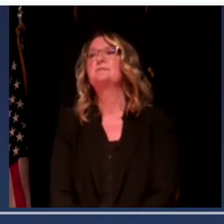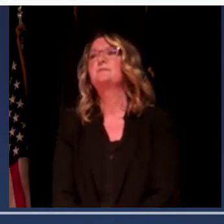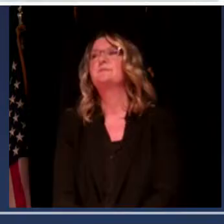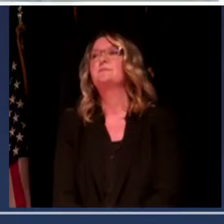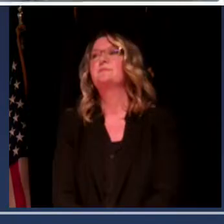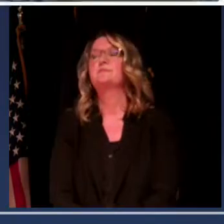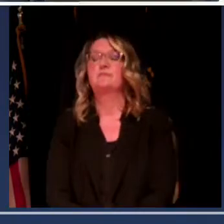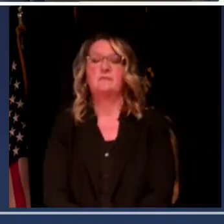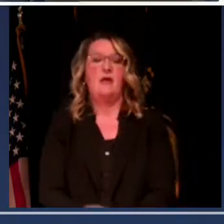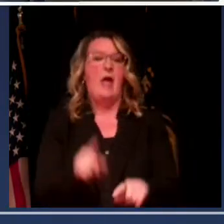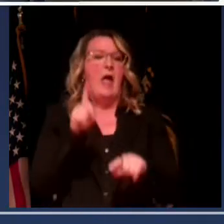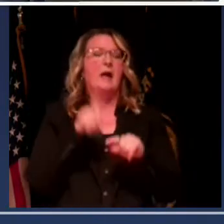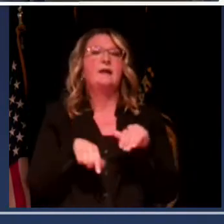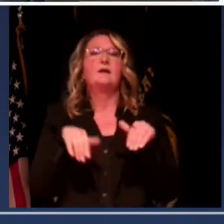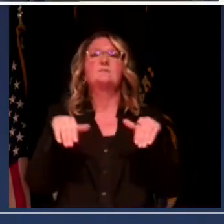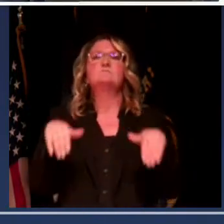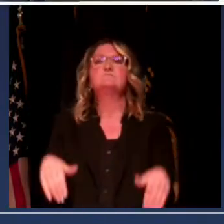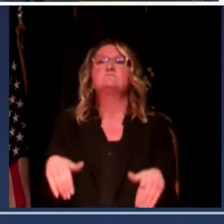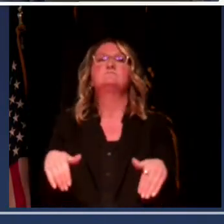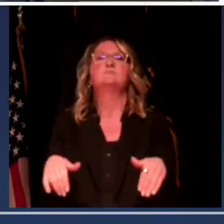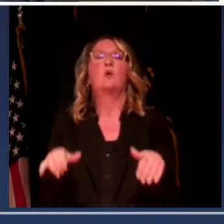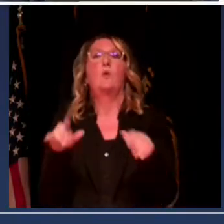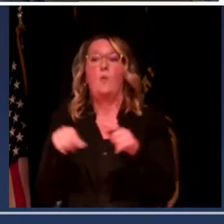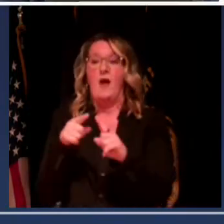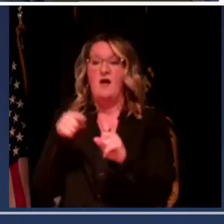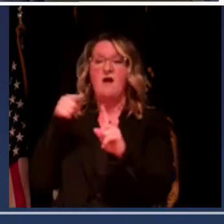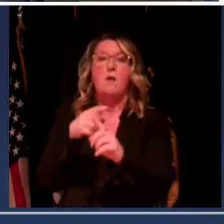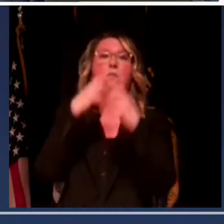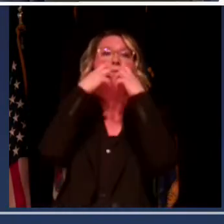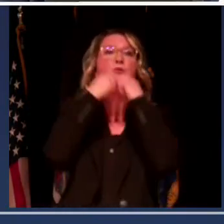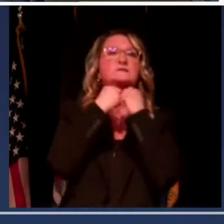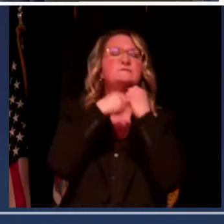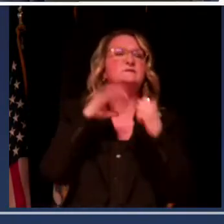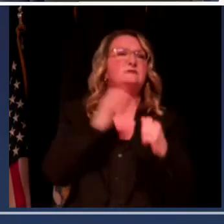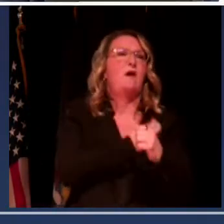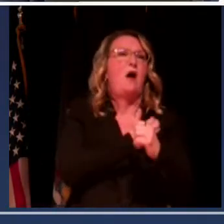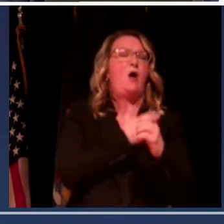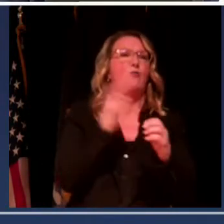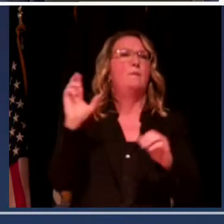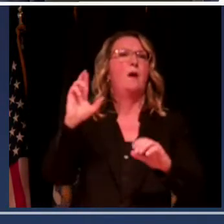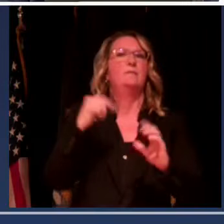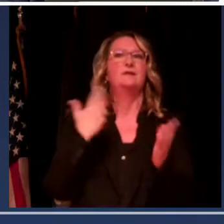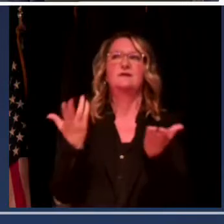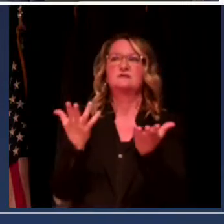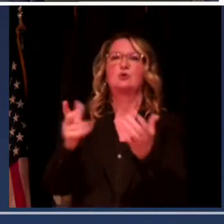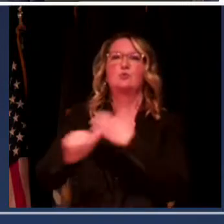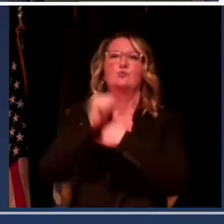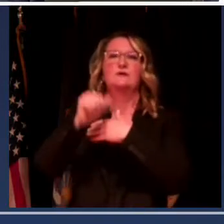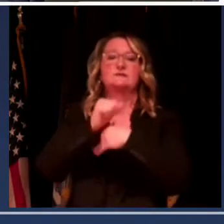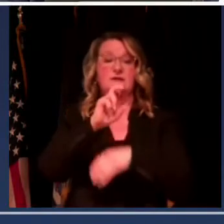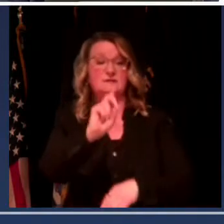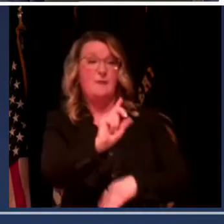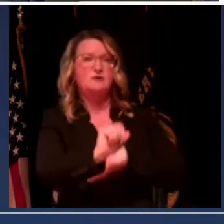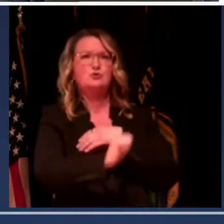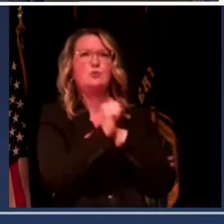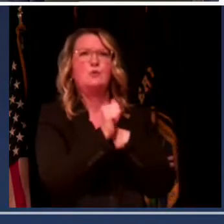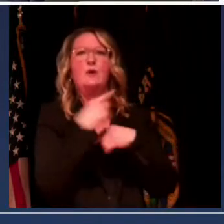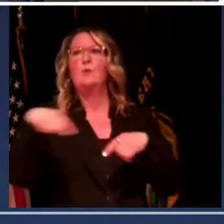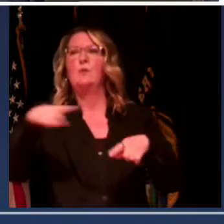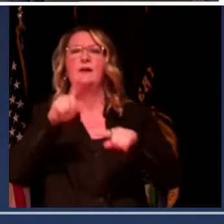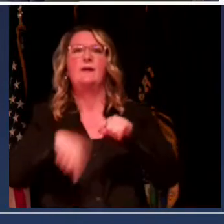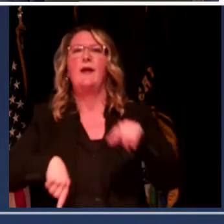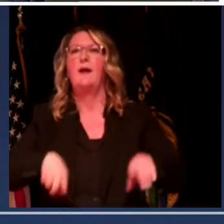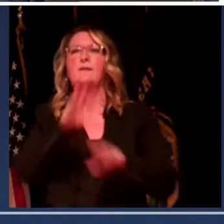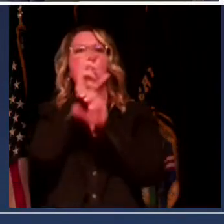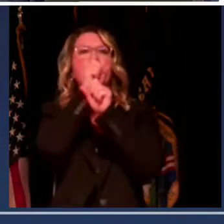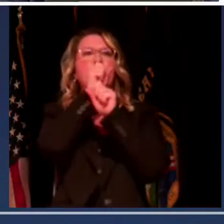I cannot stand by and do nothing when the core principles of our republic are at stake. When our democracy is at risk, none of us can remain